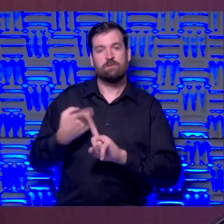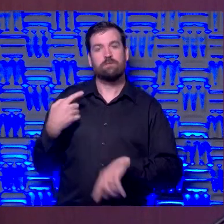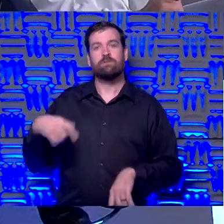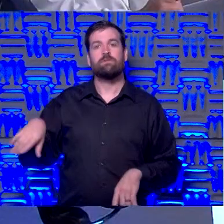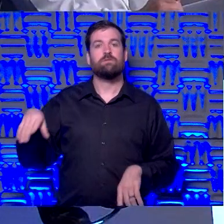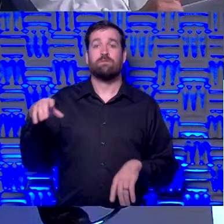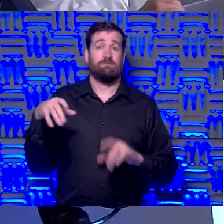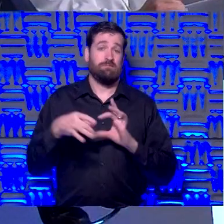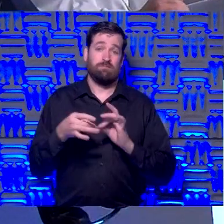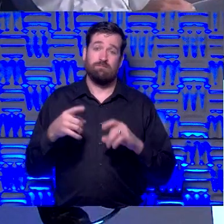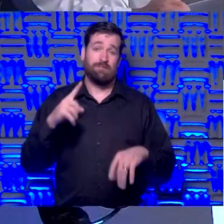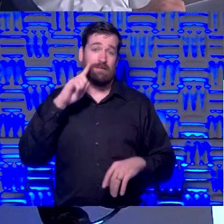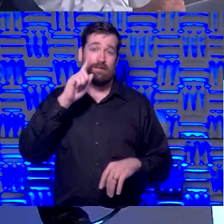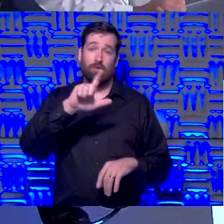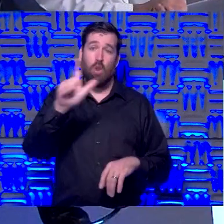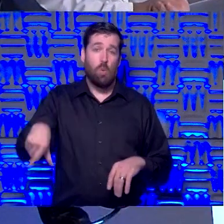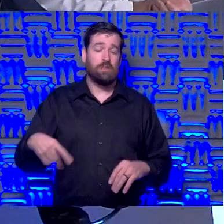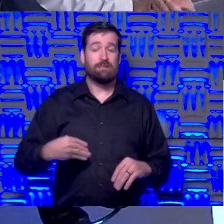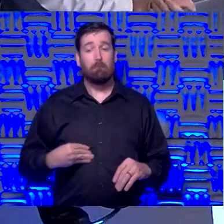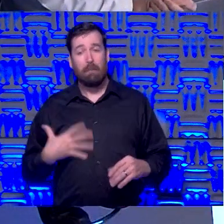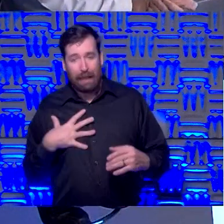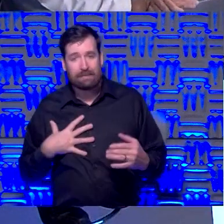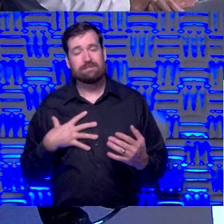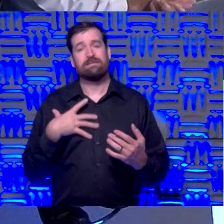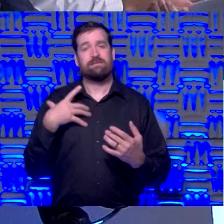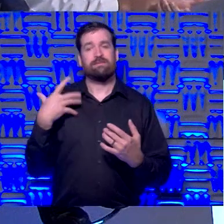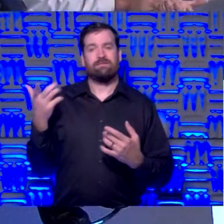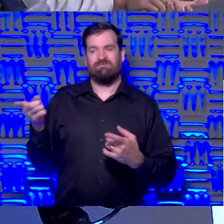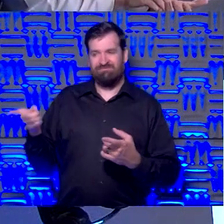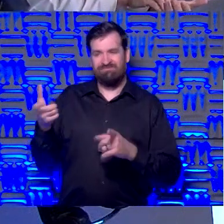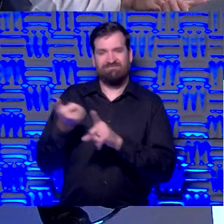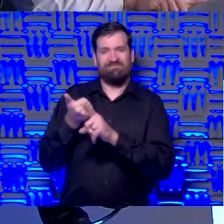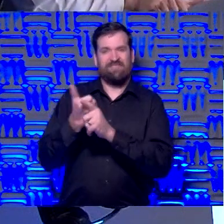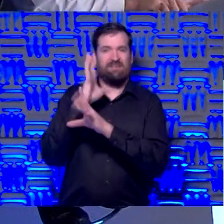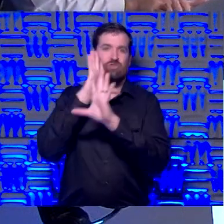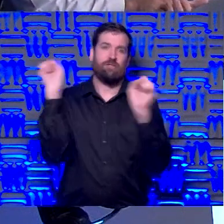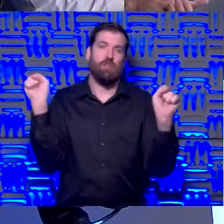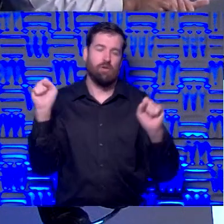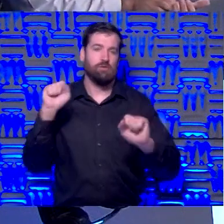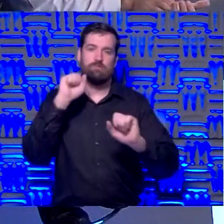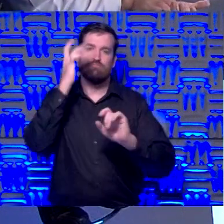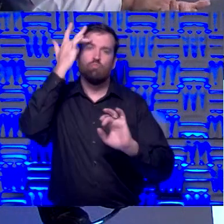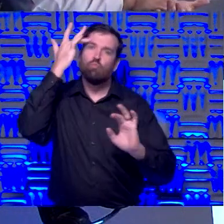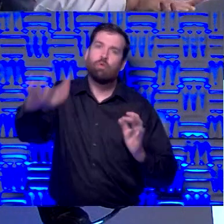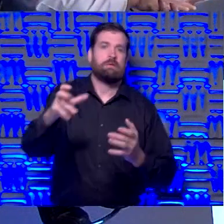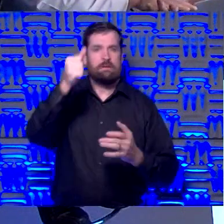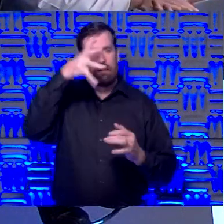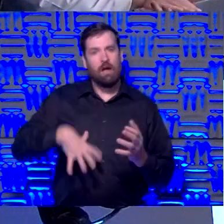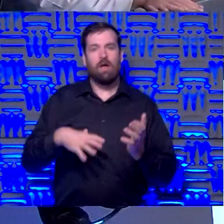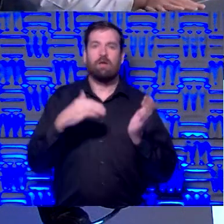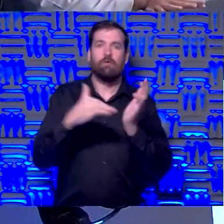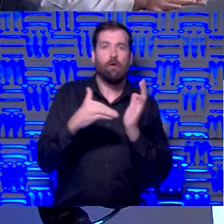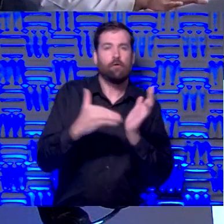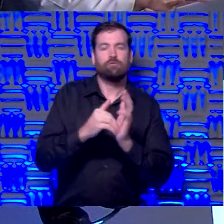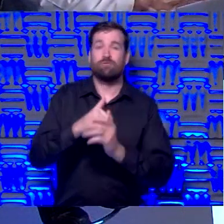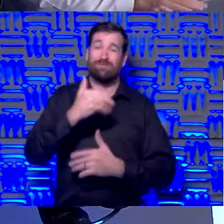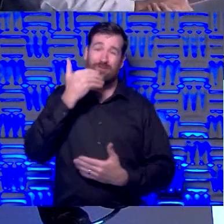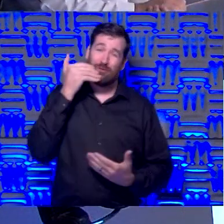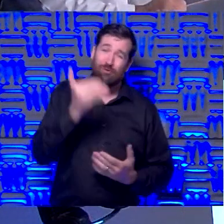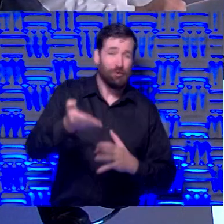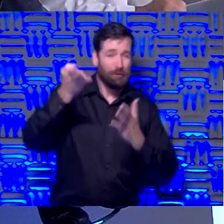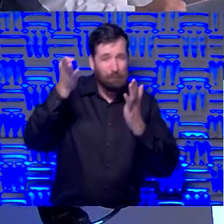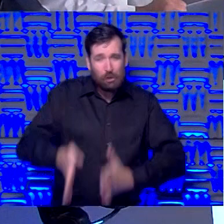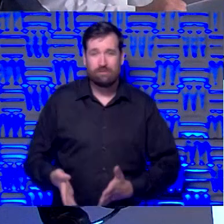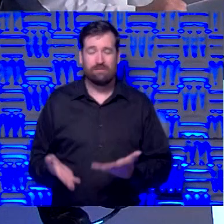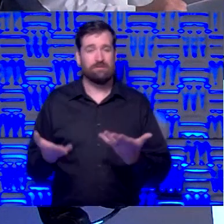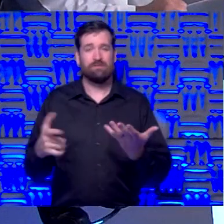just to say it, I think Lawrence is blessed to have you be a chancellor. I mean, have him be a brilliant guy, a physician, just a really good person, and someone